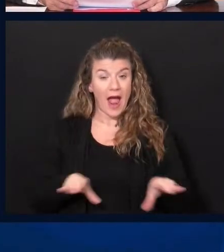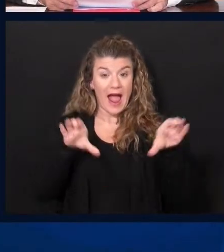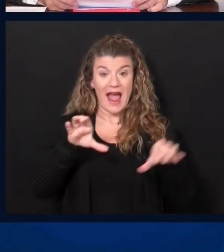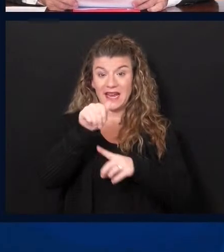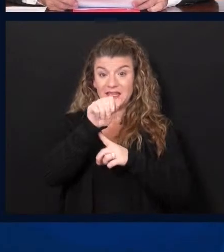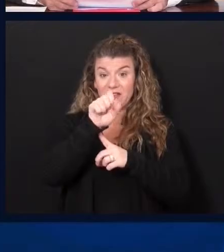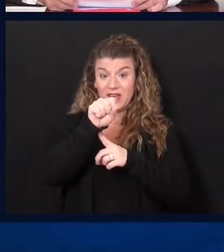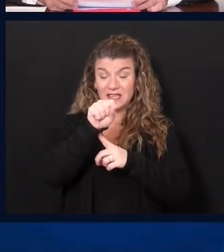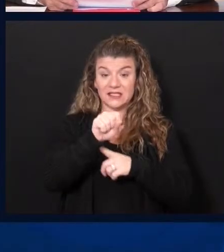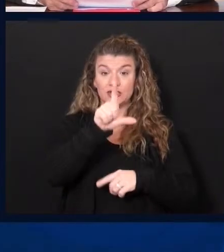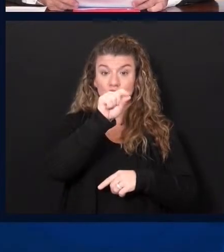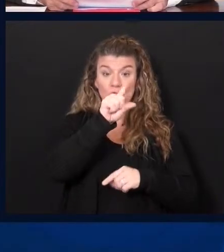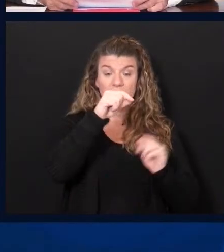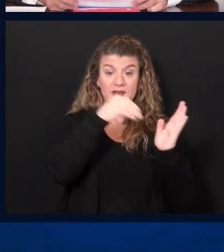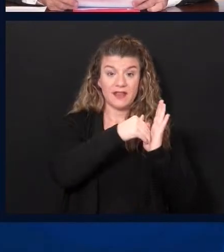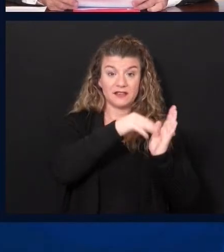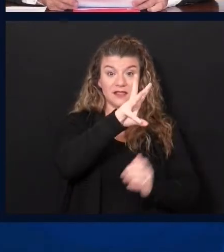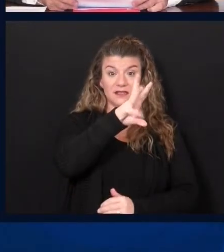cases are